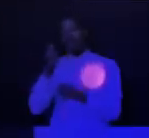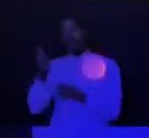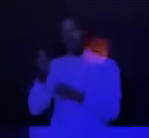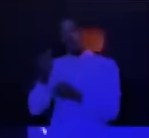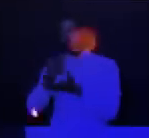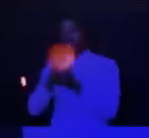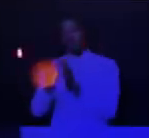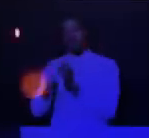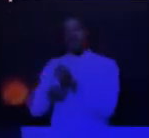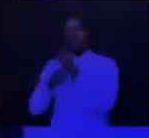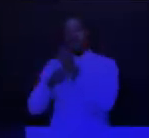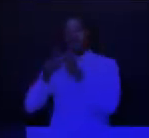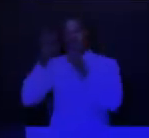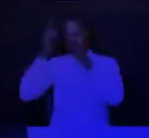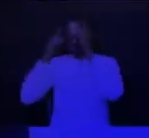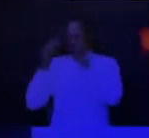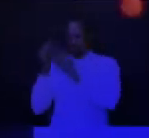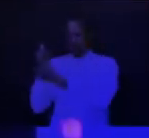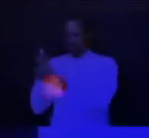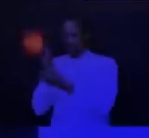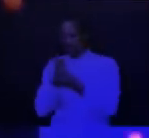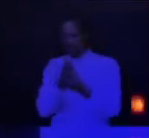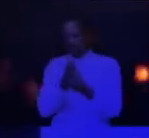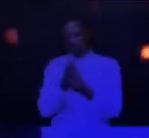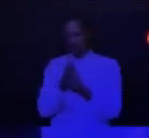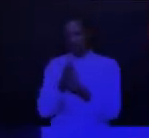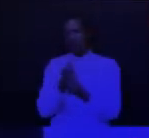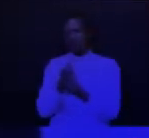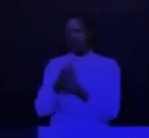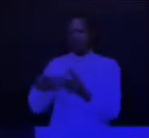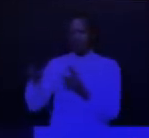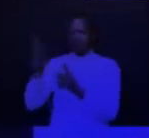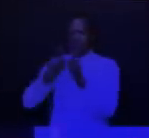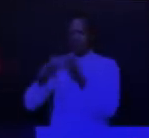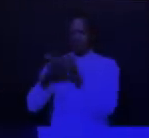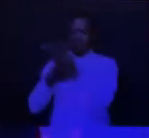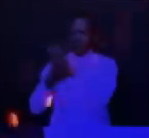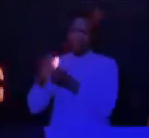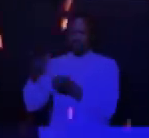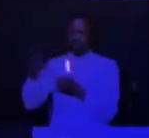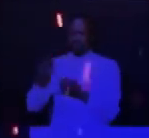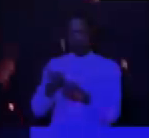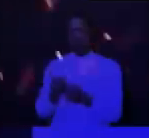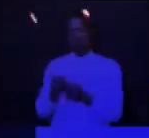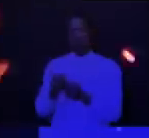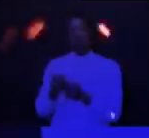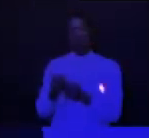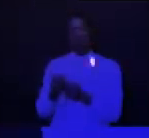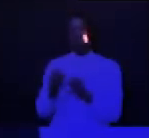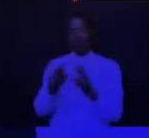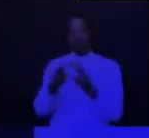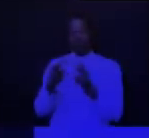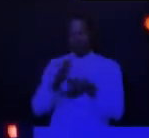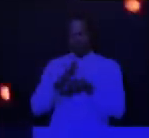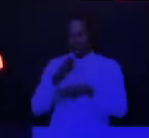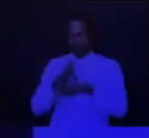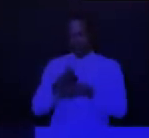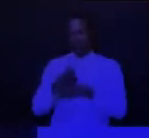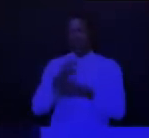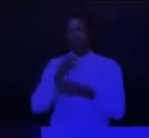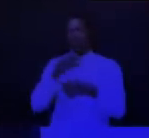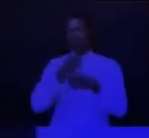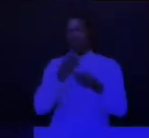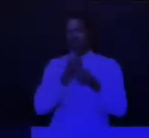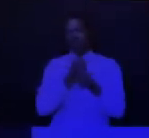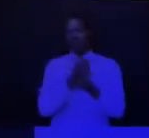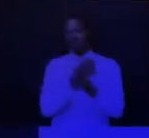assistant, because they were considered trustworthy. Now, Mrs. C. Akradia no so ashefo, or so for Selemia,